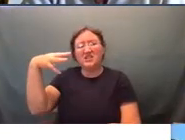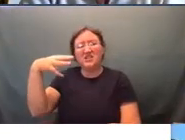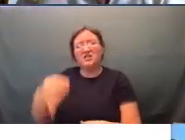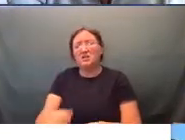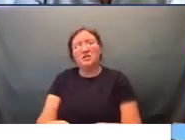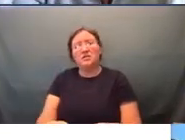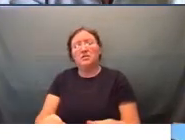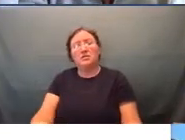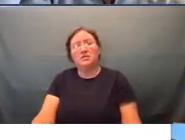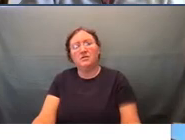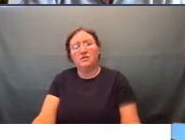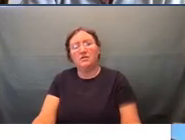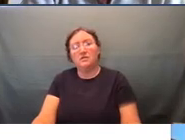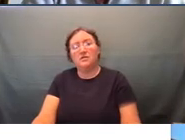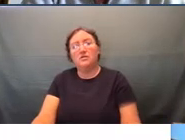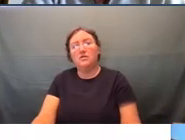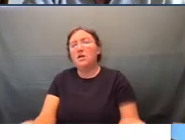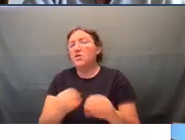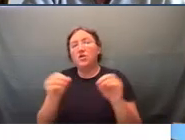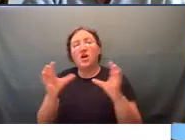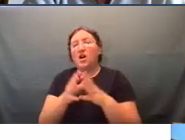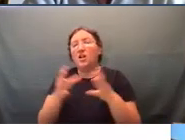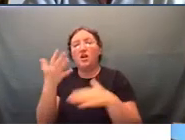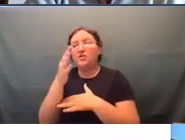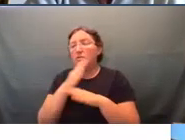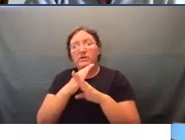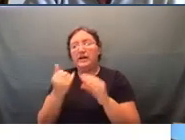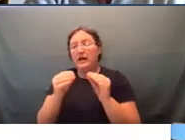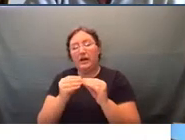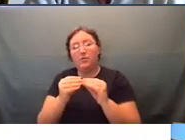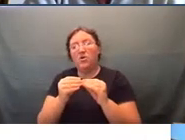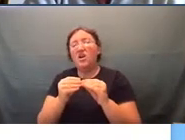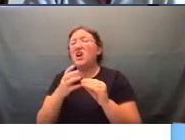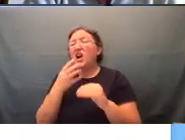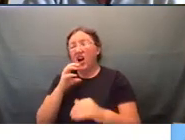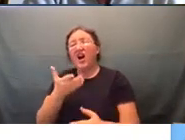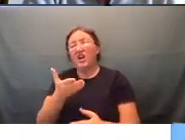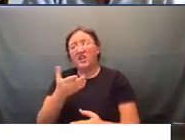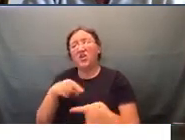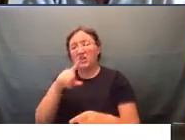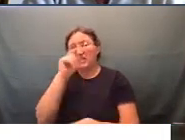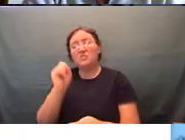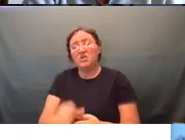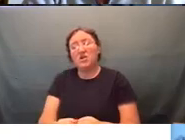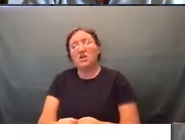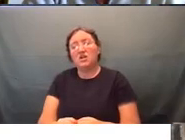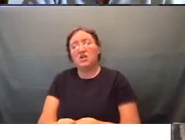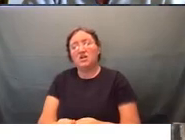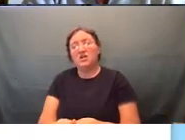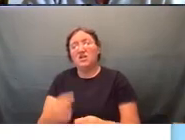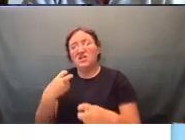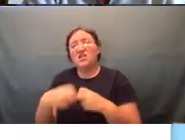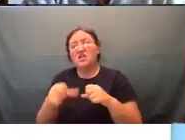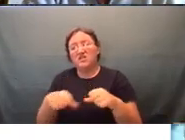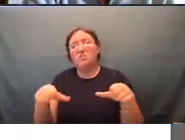area. All of a sudden, we don't have trees protecting us. It does get warm in the summer. This can be a tough spot